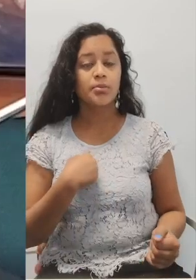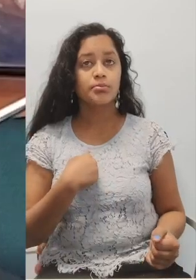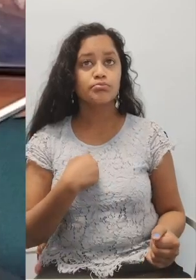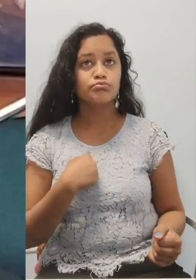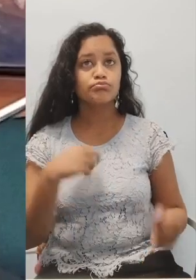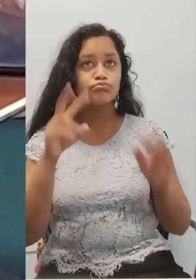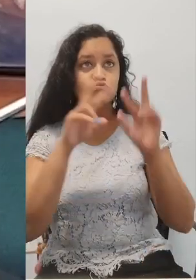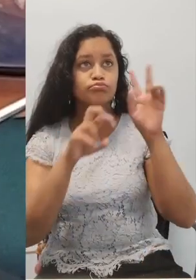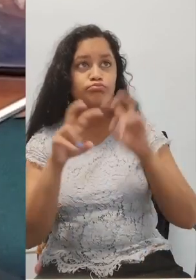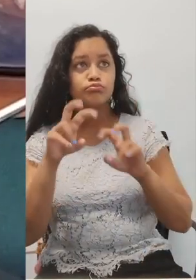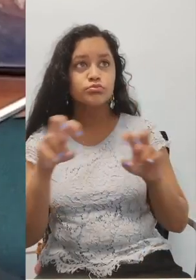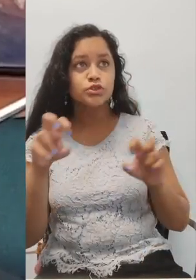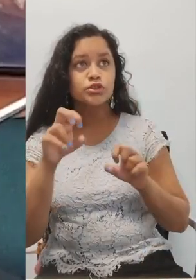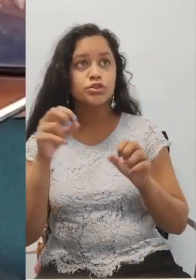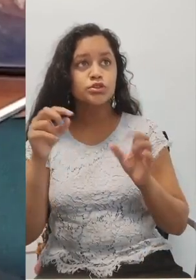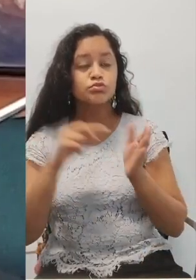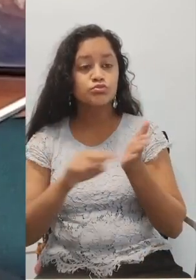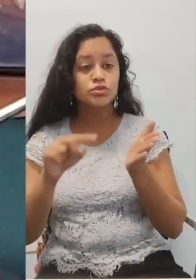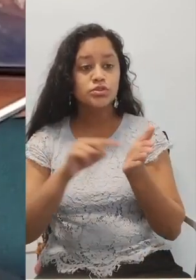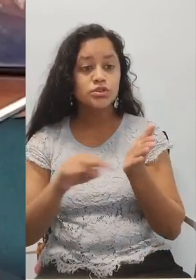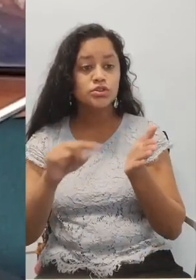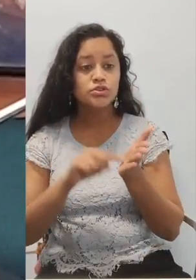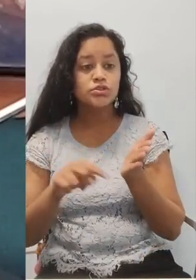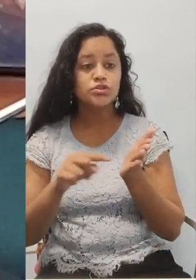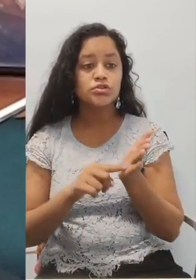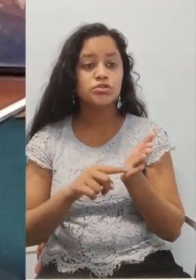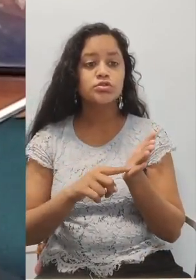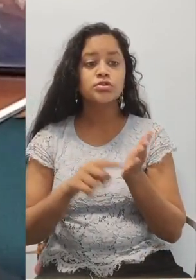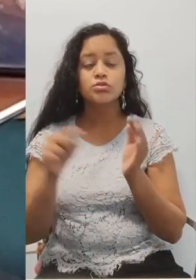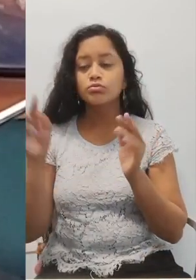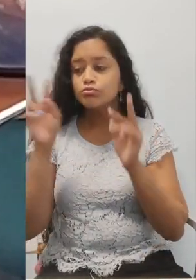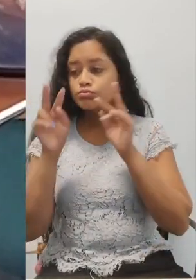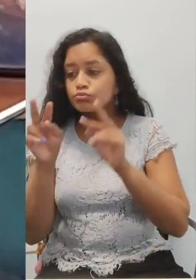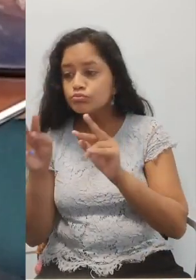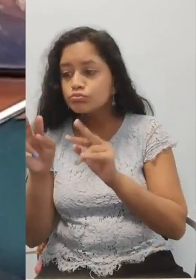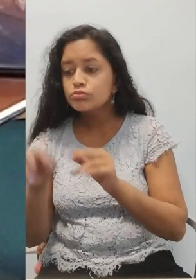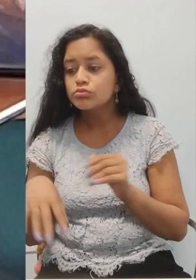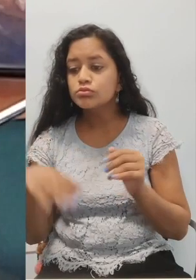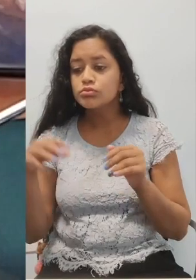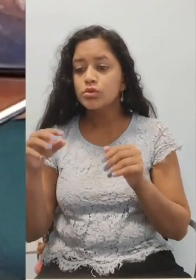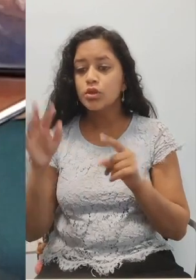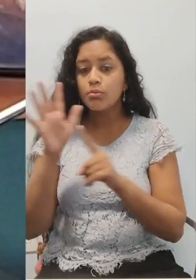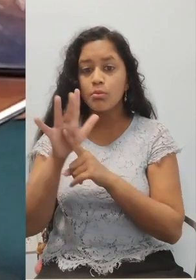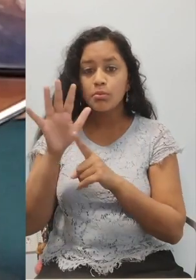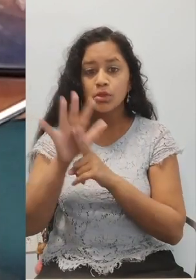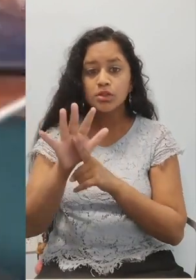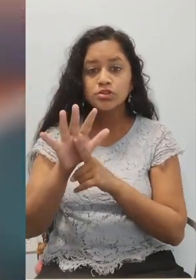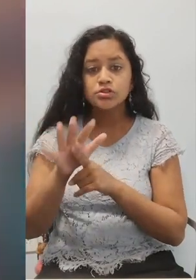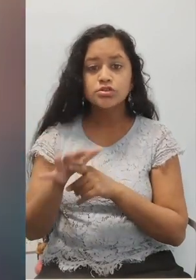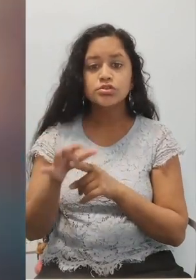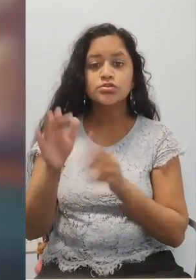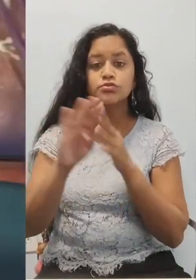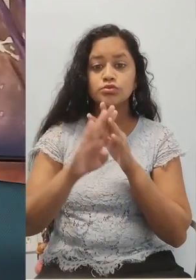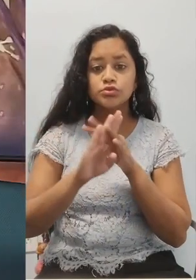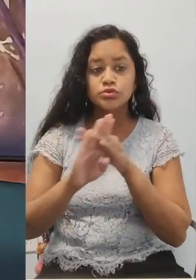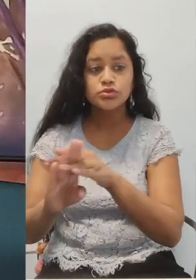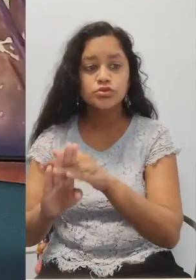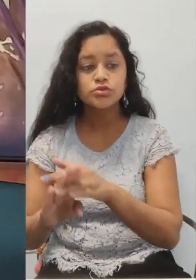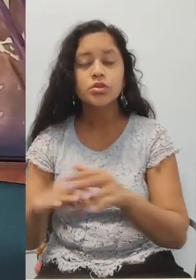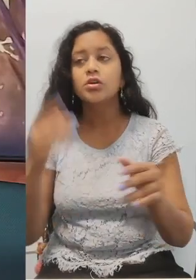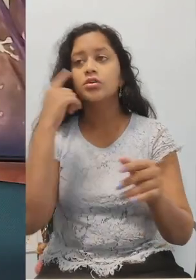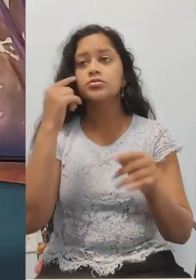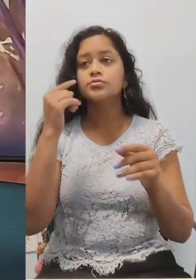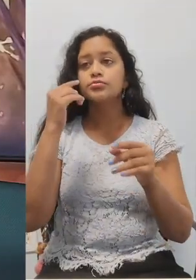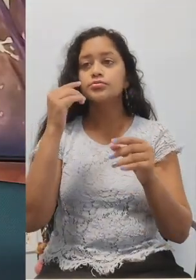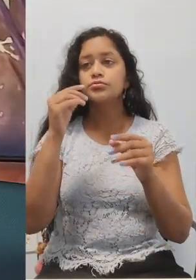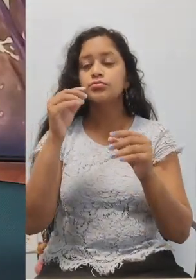our population, but I'm also coordinating our outreach and the conservation work on island. So first of all,